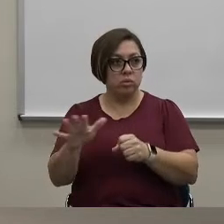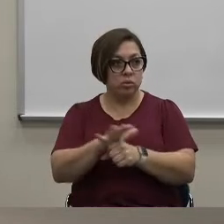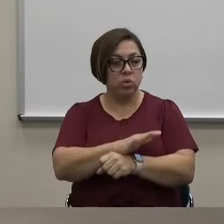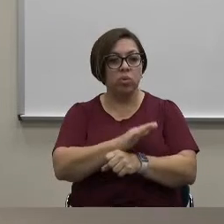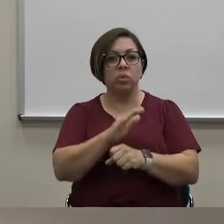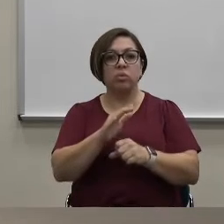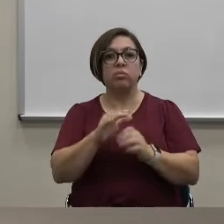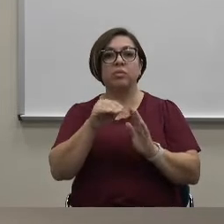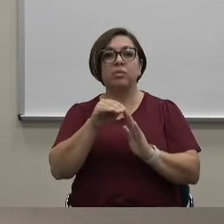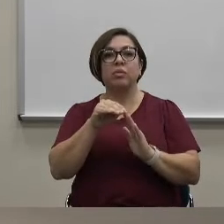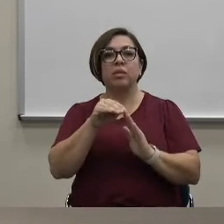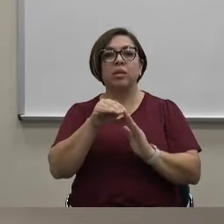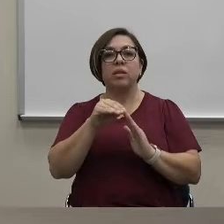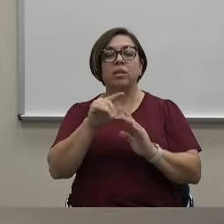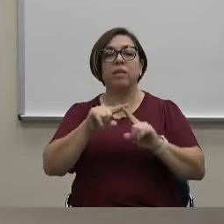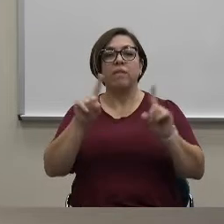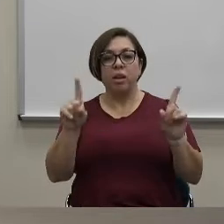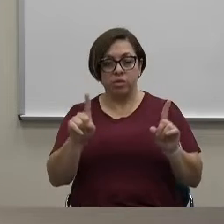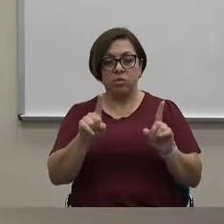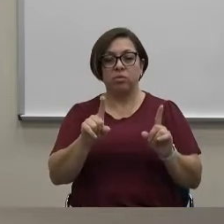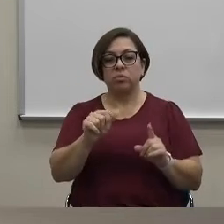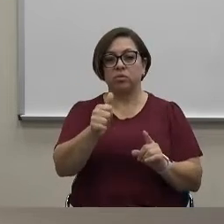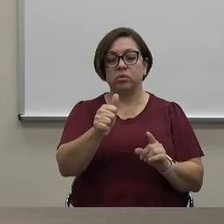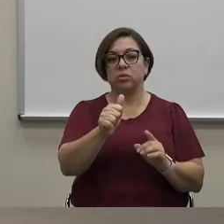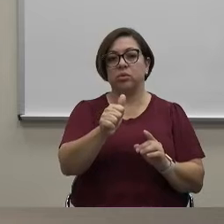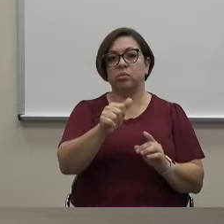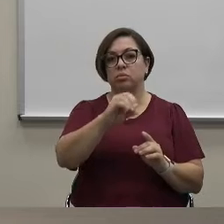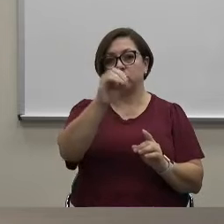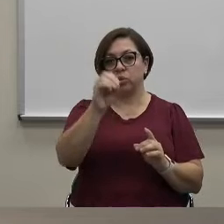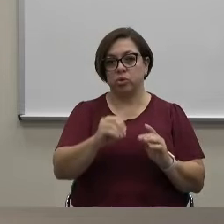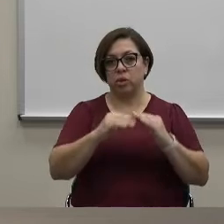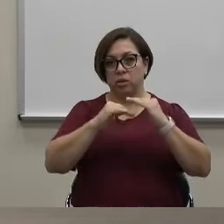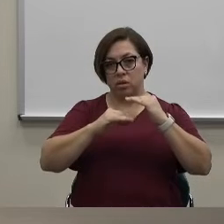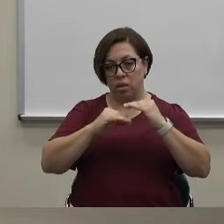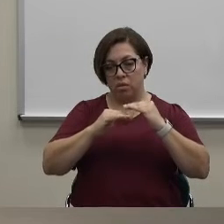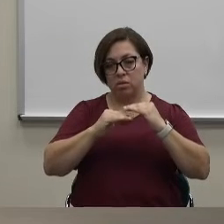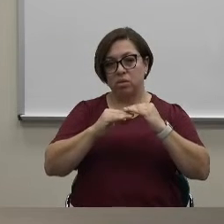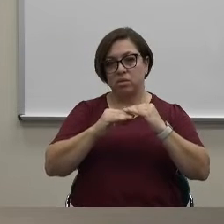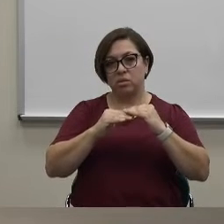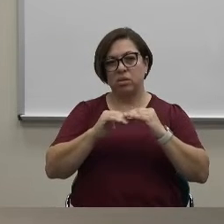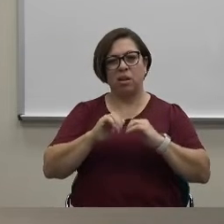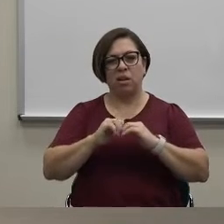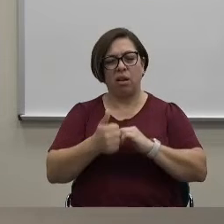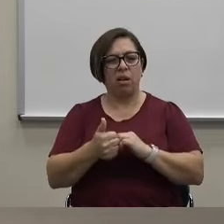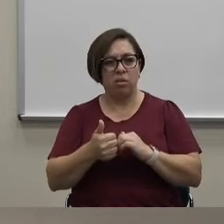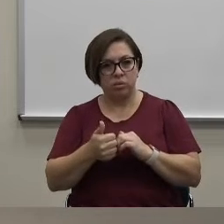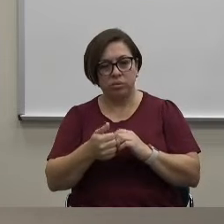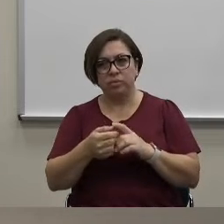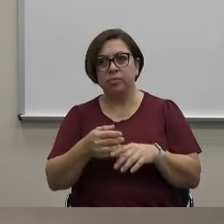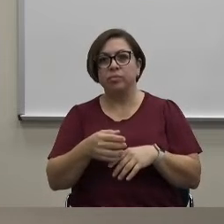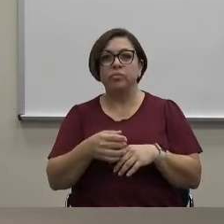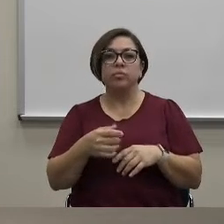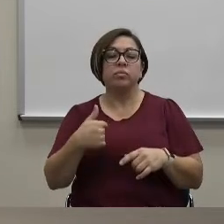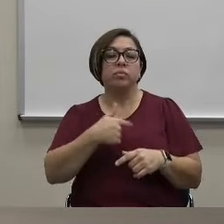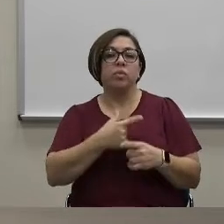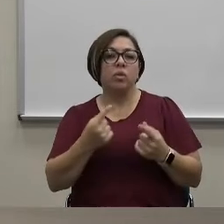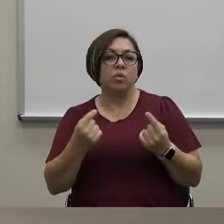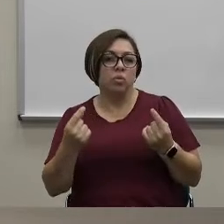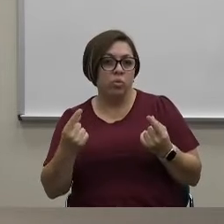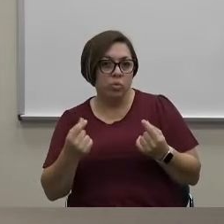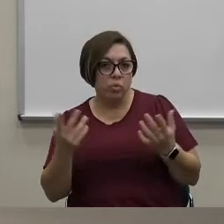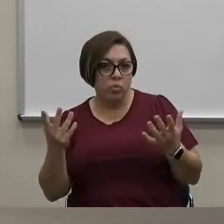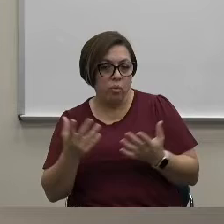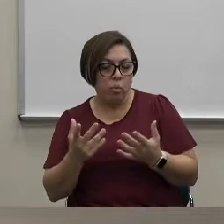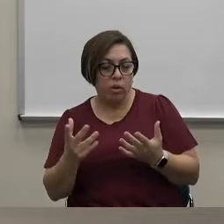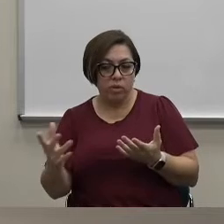10%. So across the districts, we want a deviation that is less than 10%. How do we get that? Well, what we will do is we take the